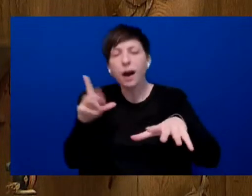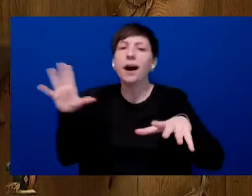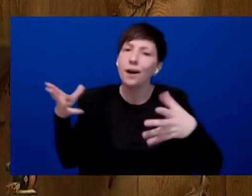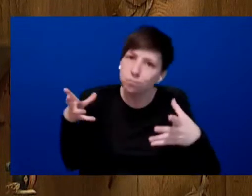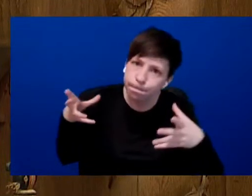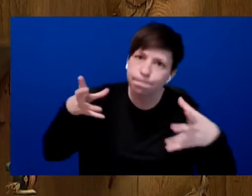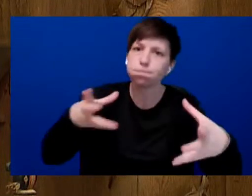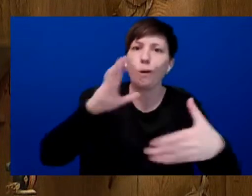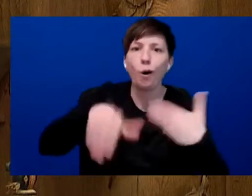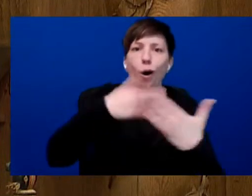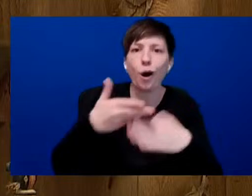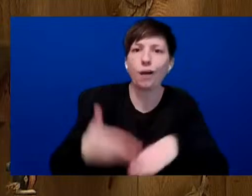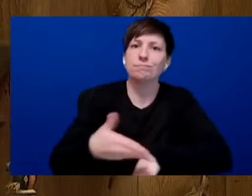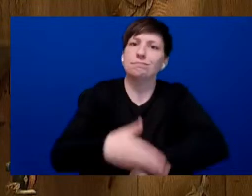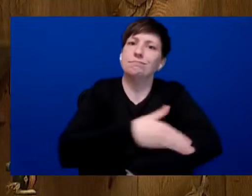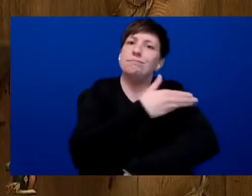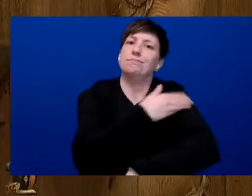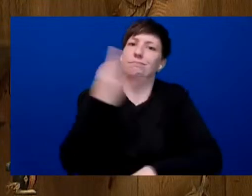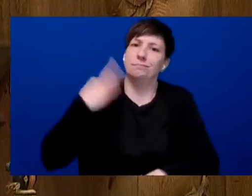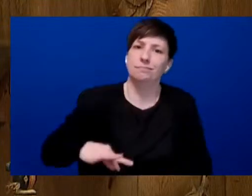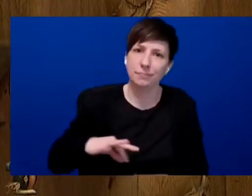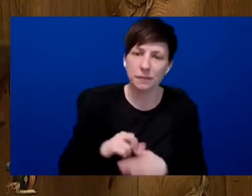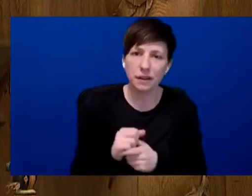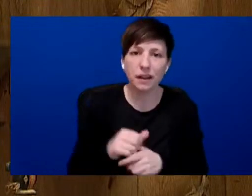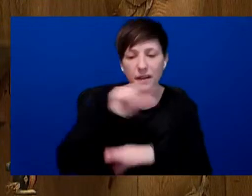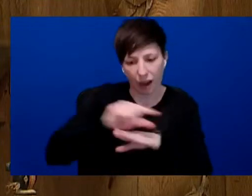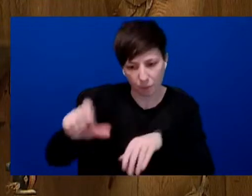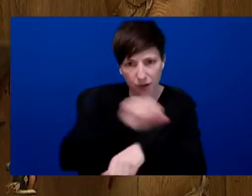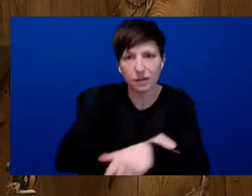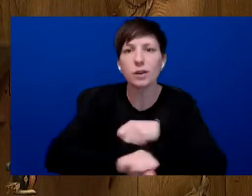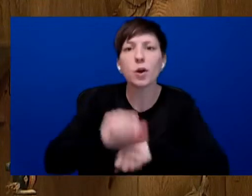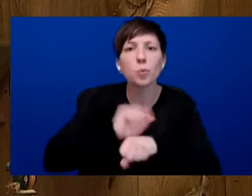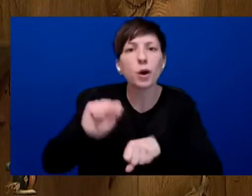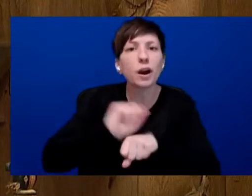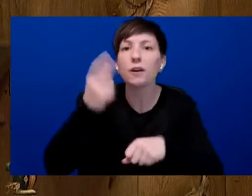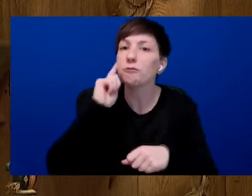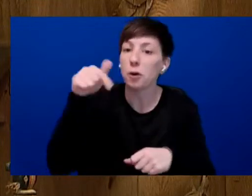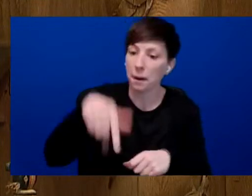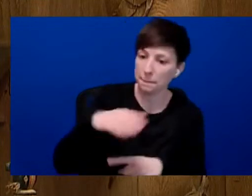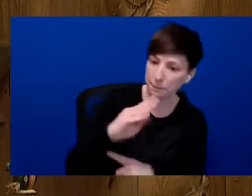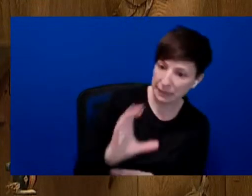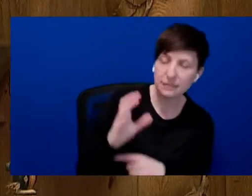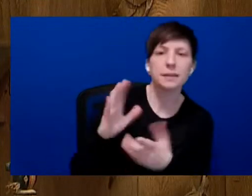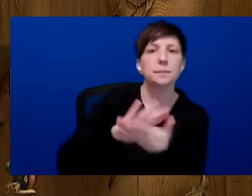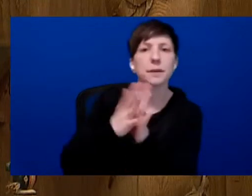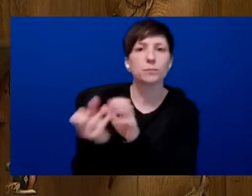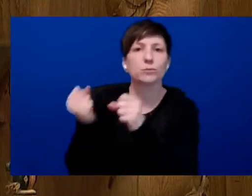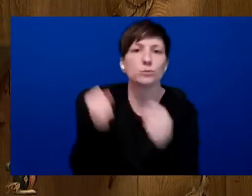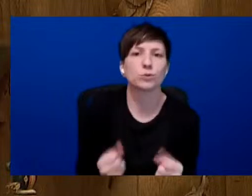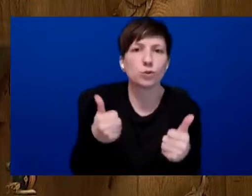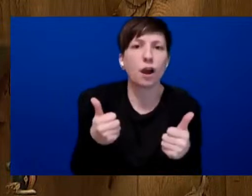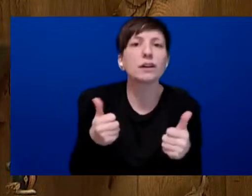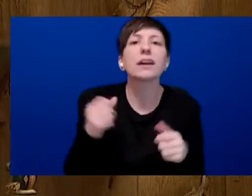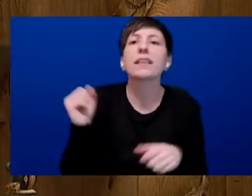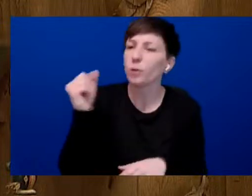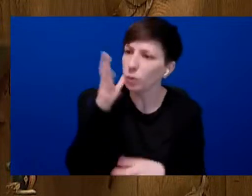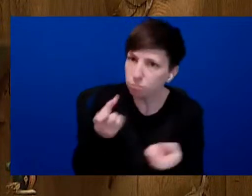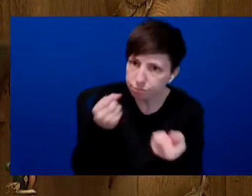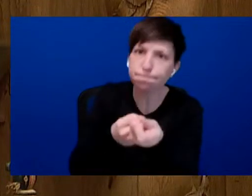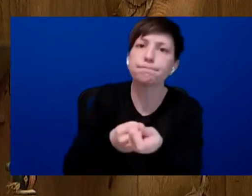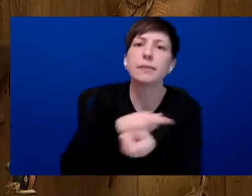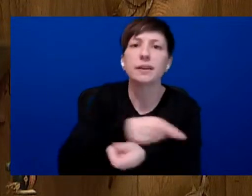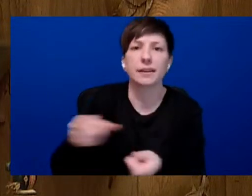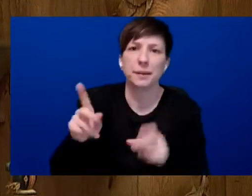every day to deliver. A stronger BC, one that works better for people. Thank you.